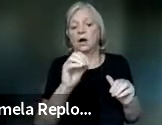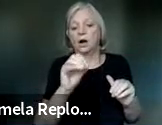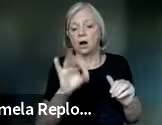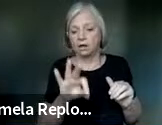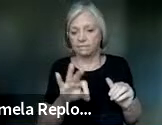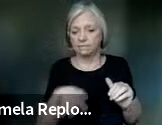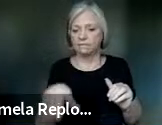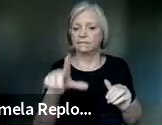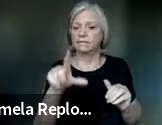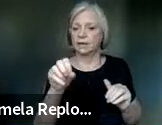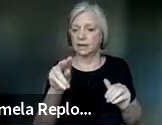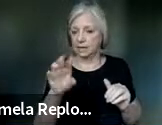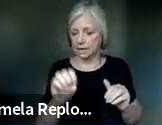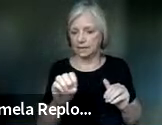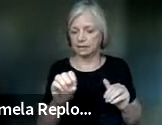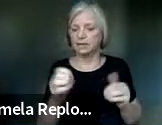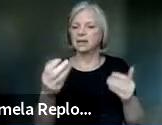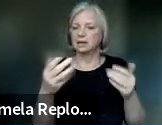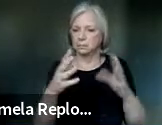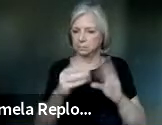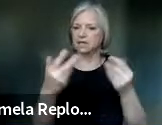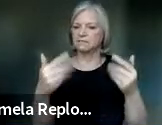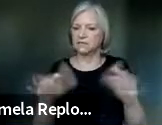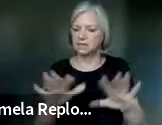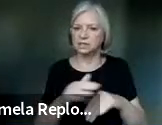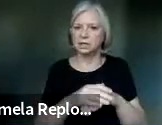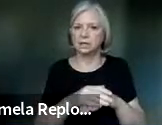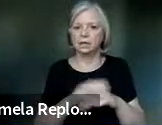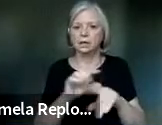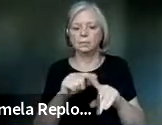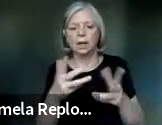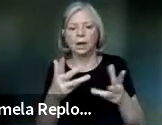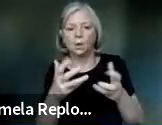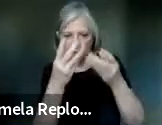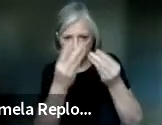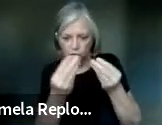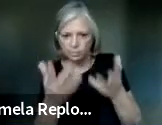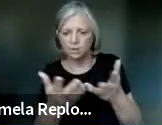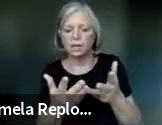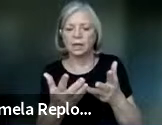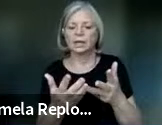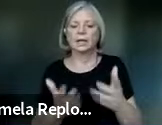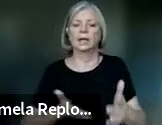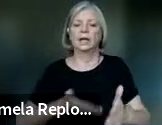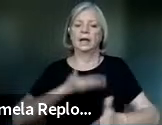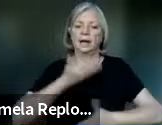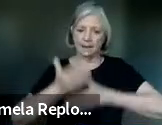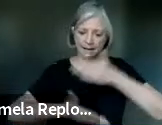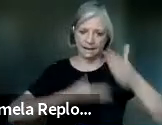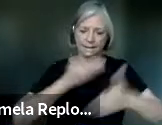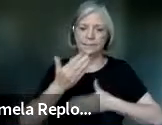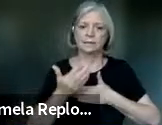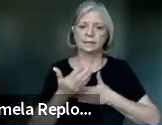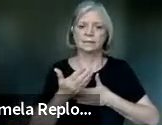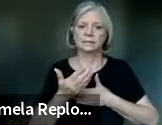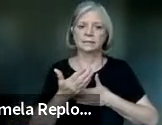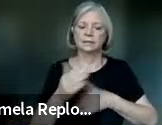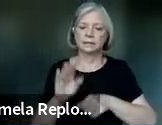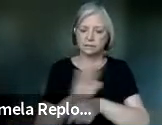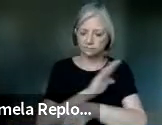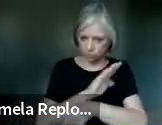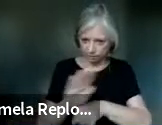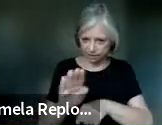And then sort of switching gears to closing out, just wanted to say how grateful we are to the business